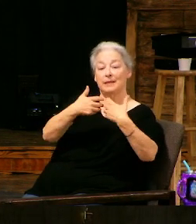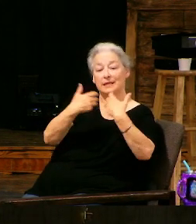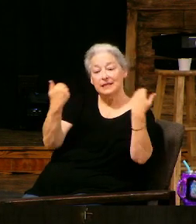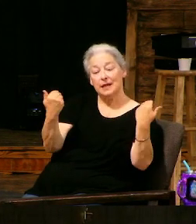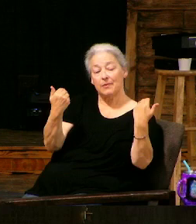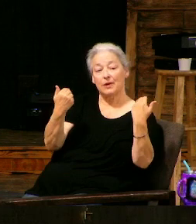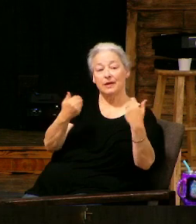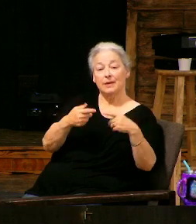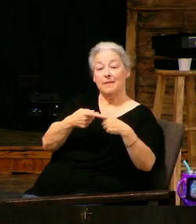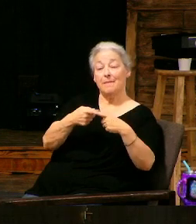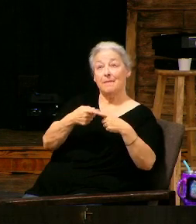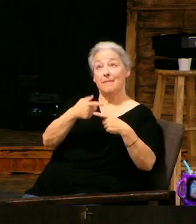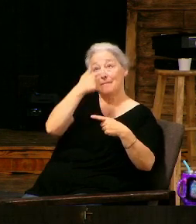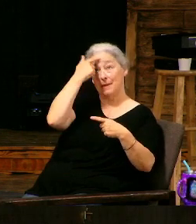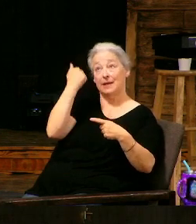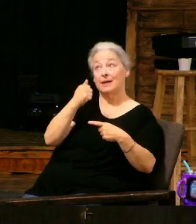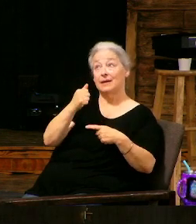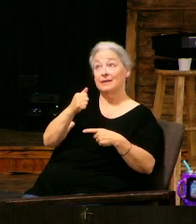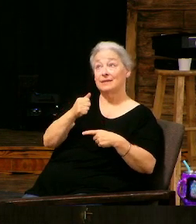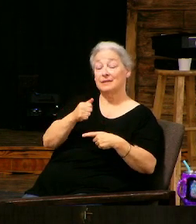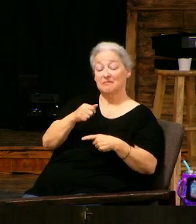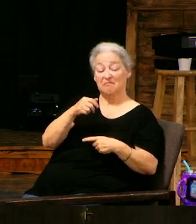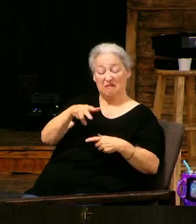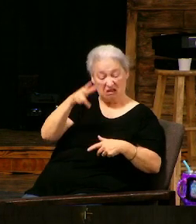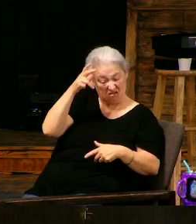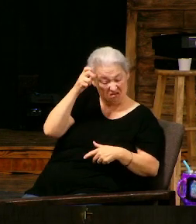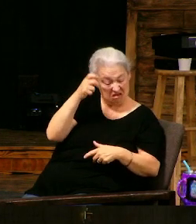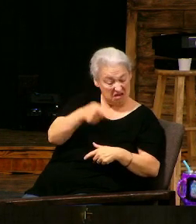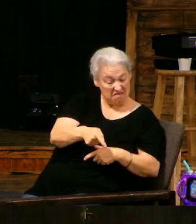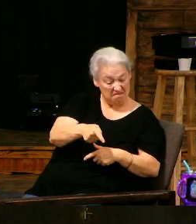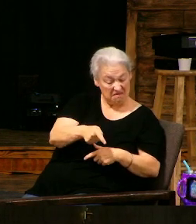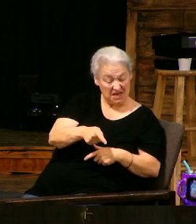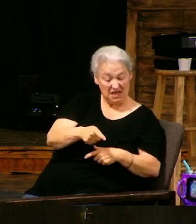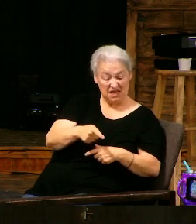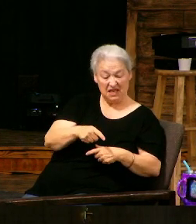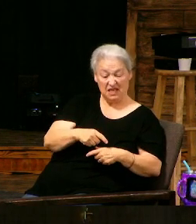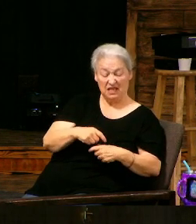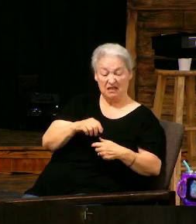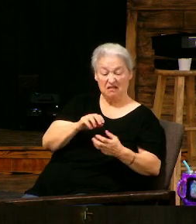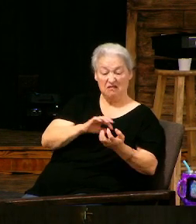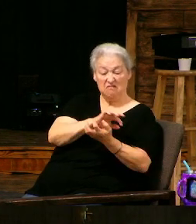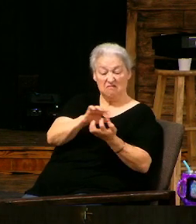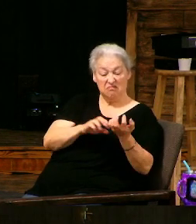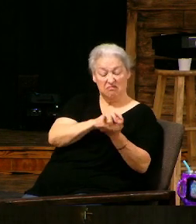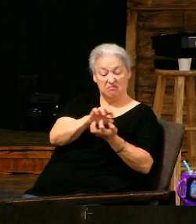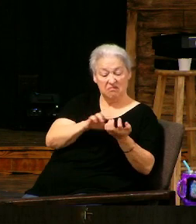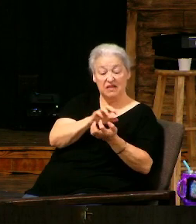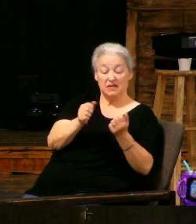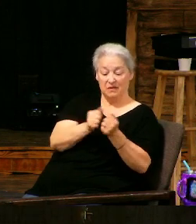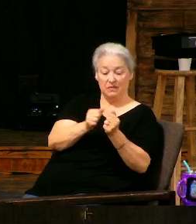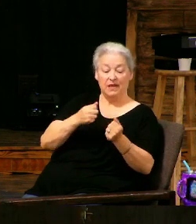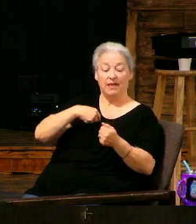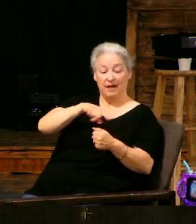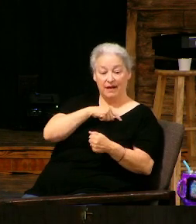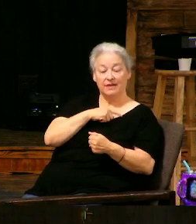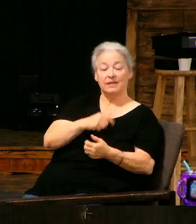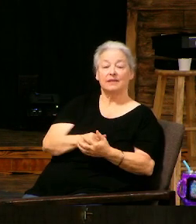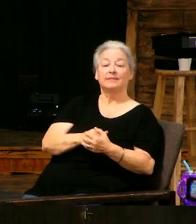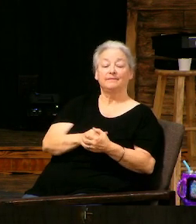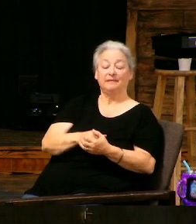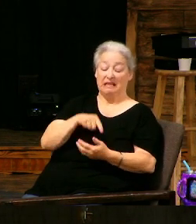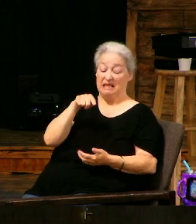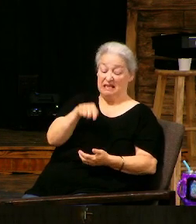interferes with what we say to one another. They don't understand what it is that we're saying, and it